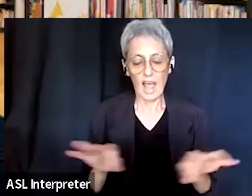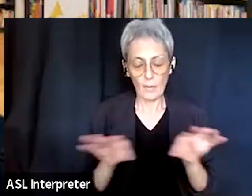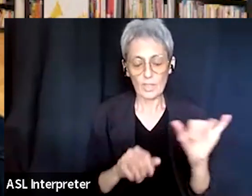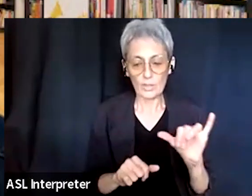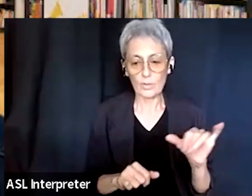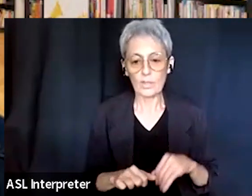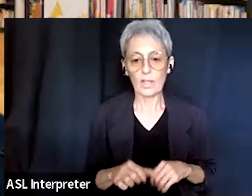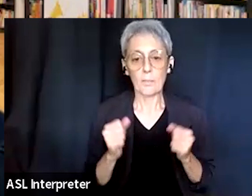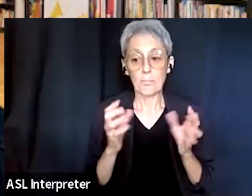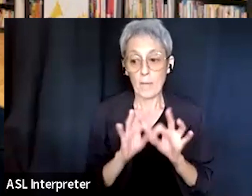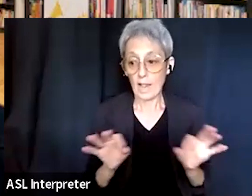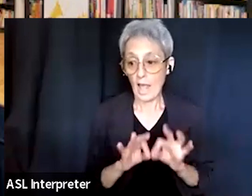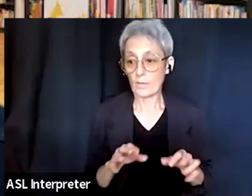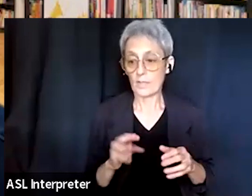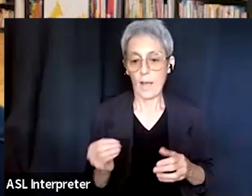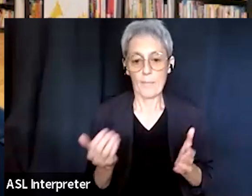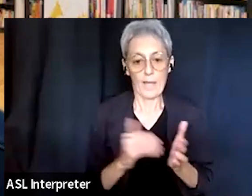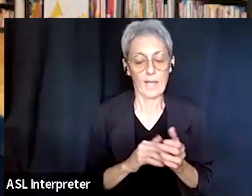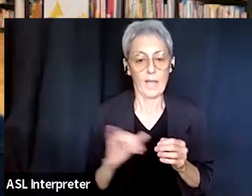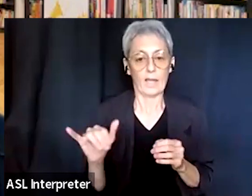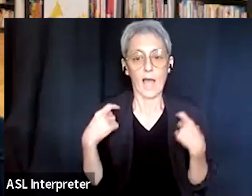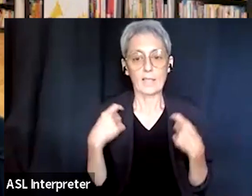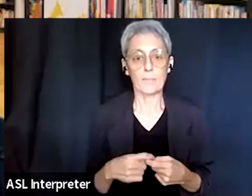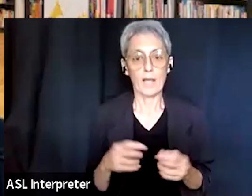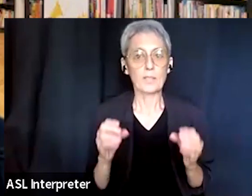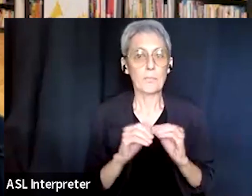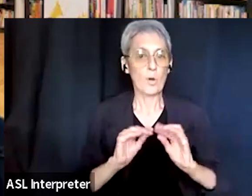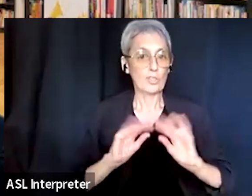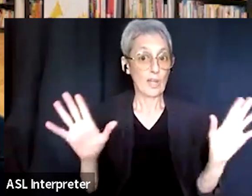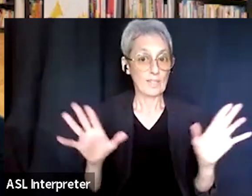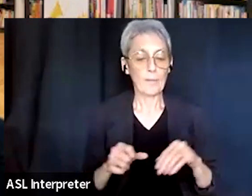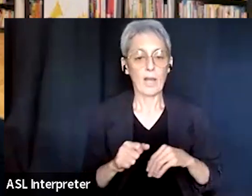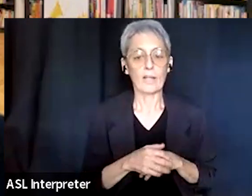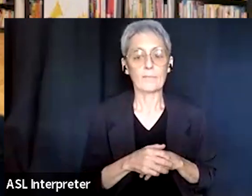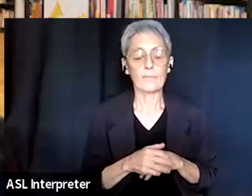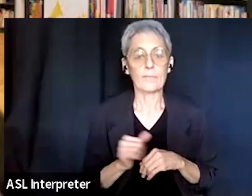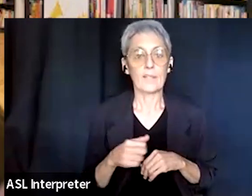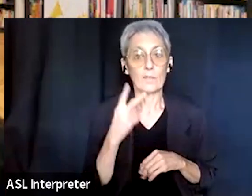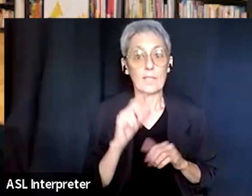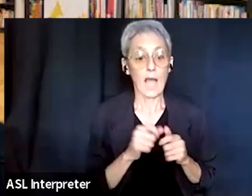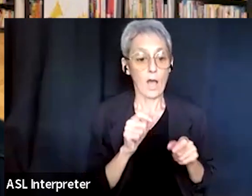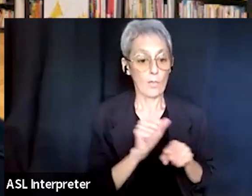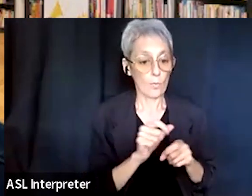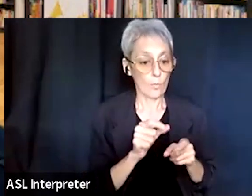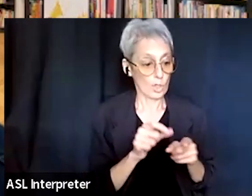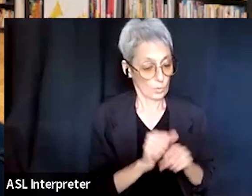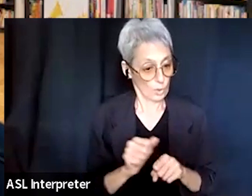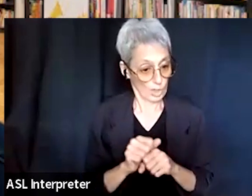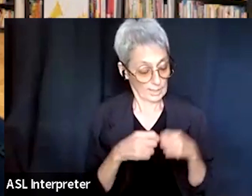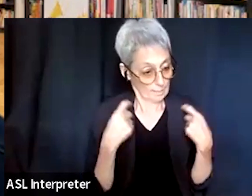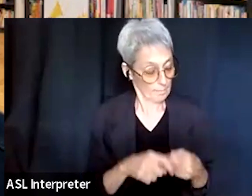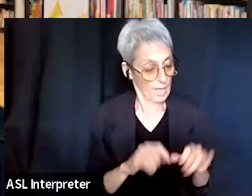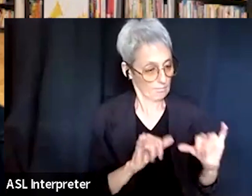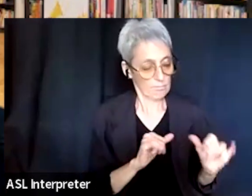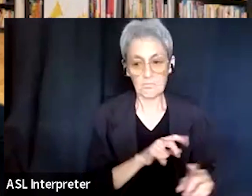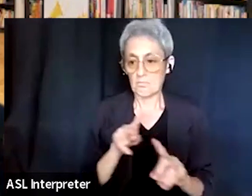of languages, again, like Spanish, is much more transparent. So if you can see how words work in Spanish and then you look at how words work in